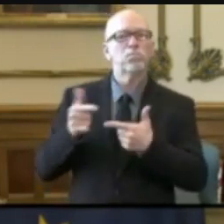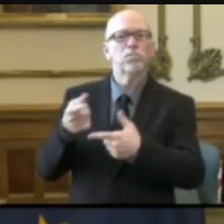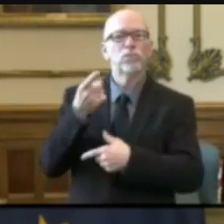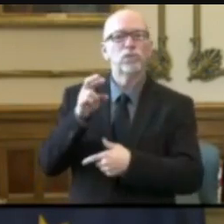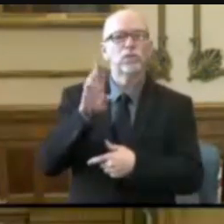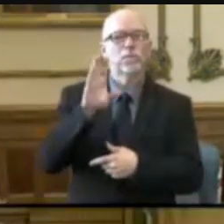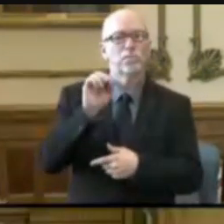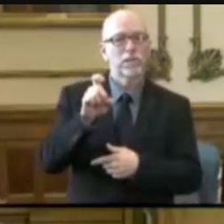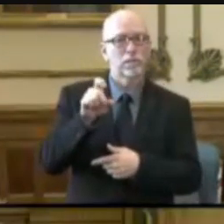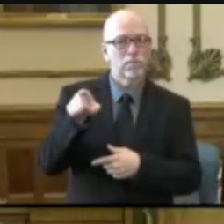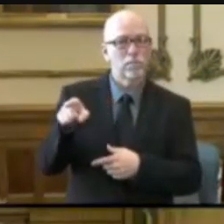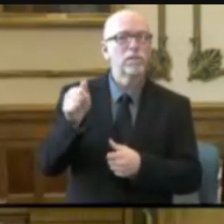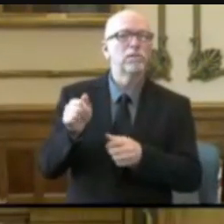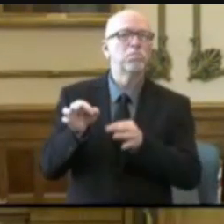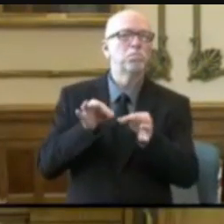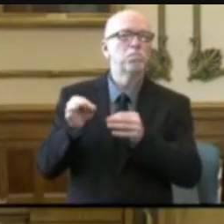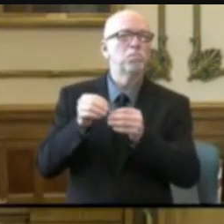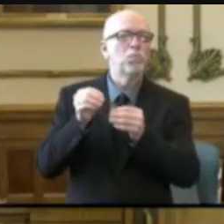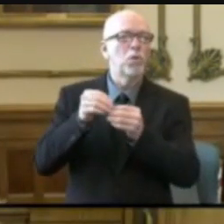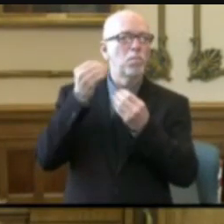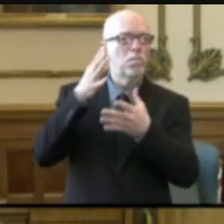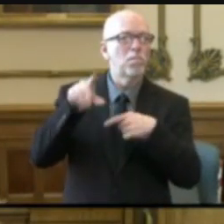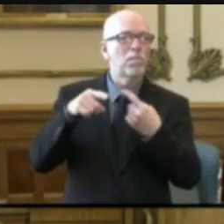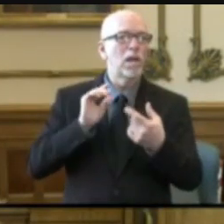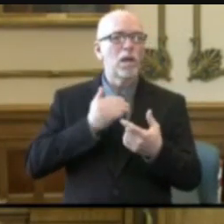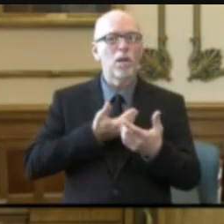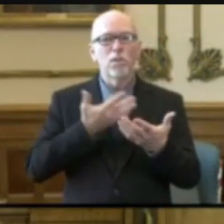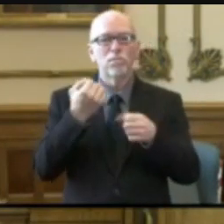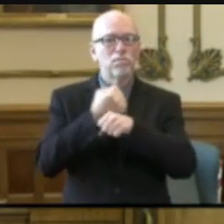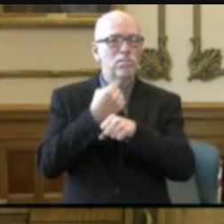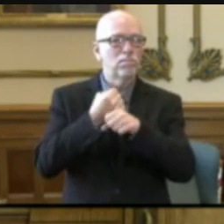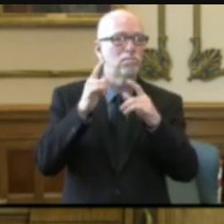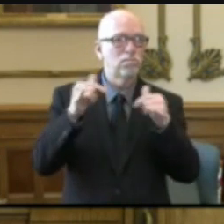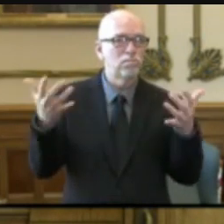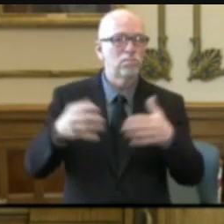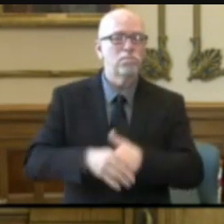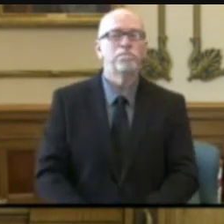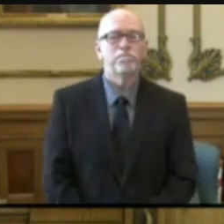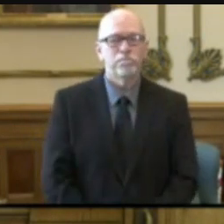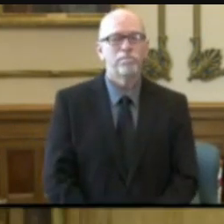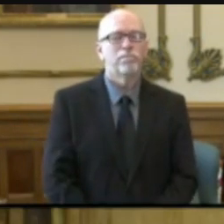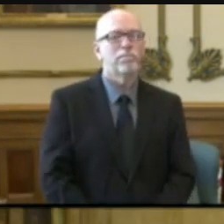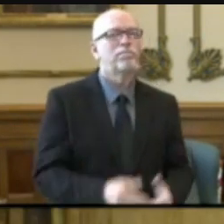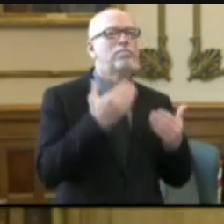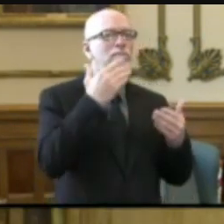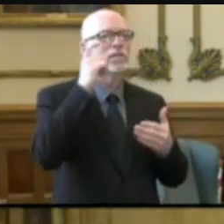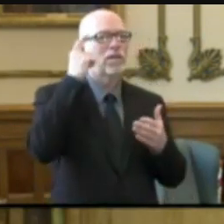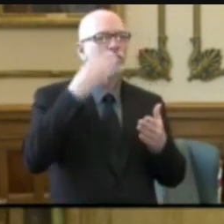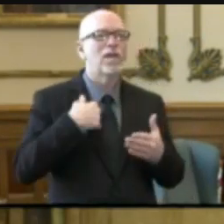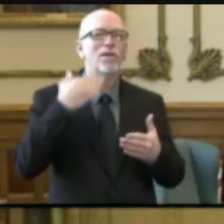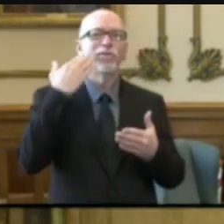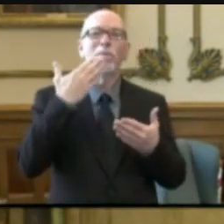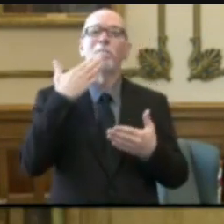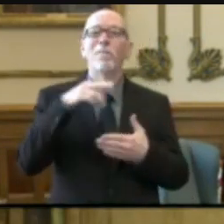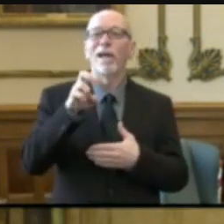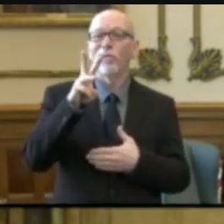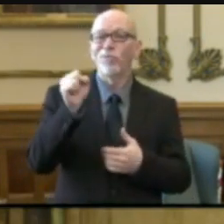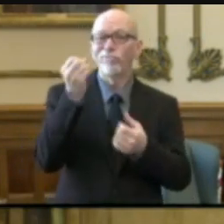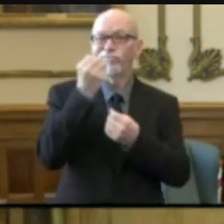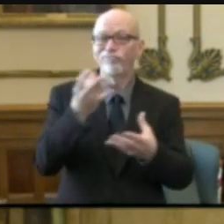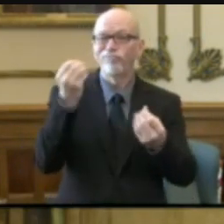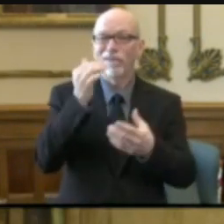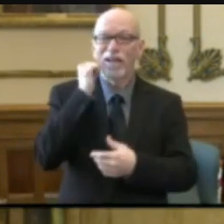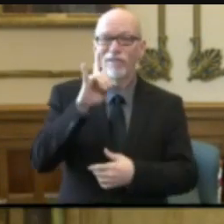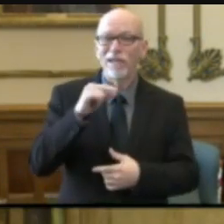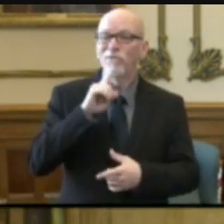Chris Box, if you could give us an update on the curve and other items as well. Thank you, Governor. I know that hearing bad news every day is really hard,